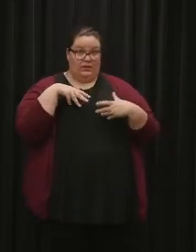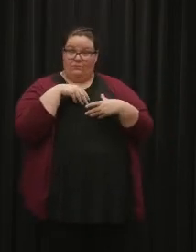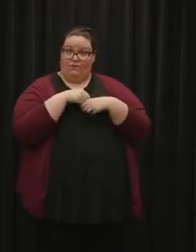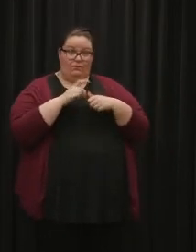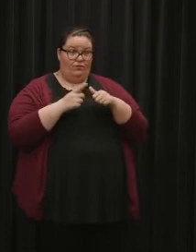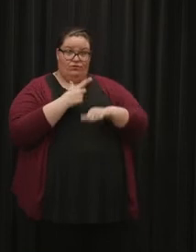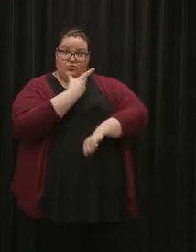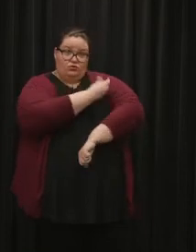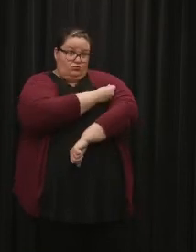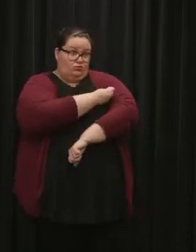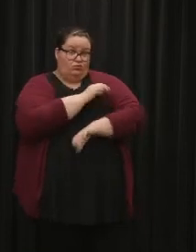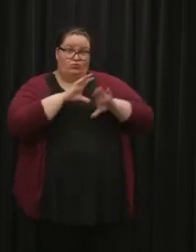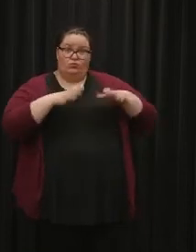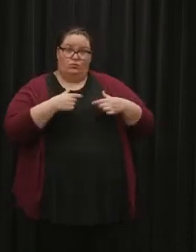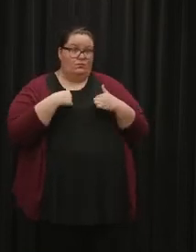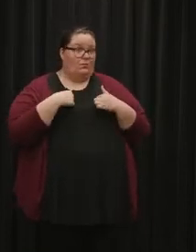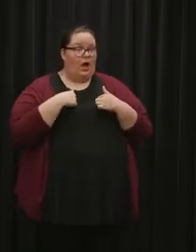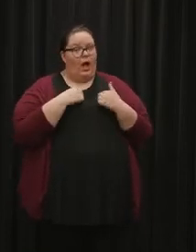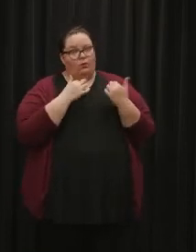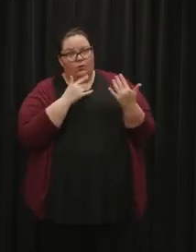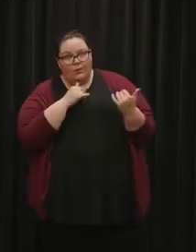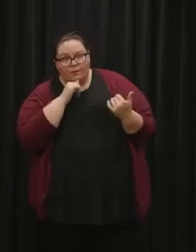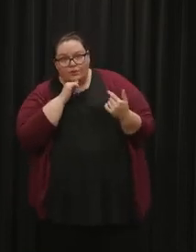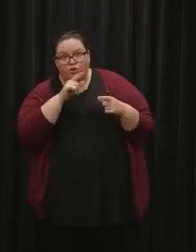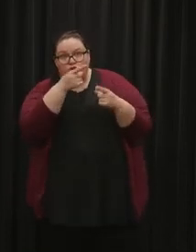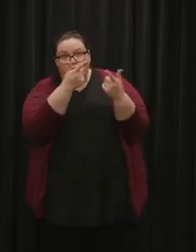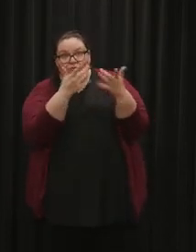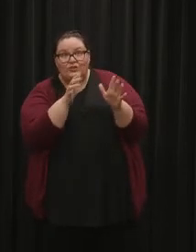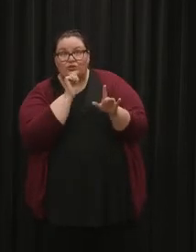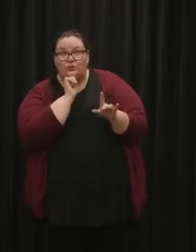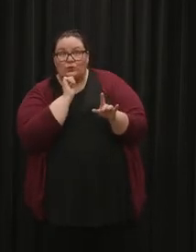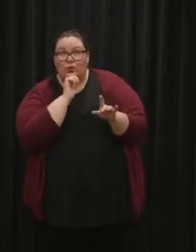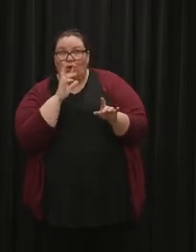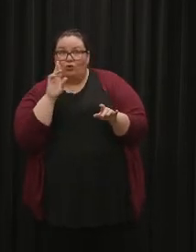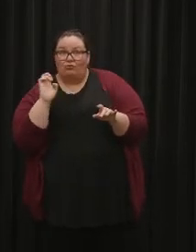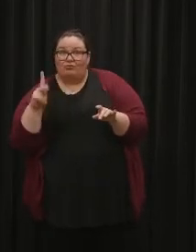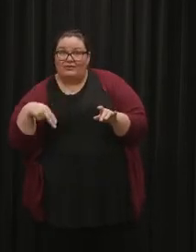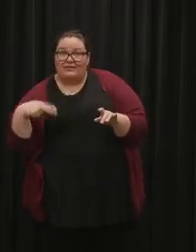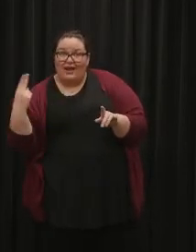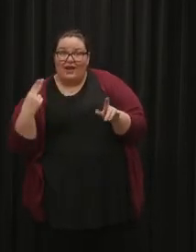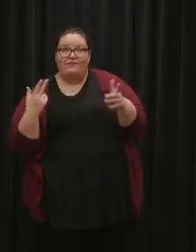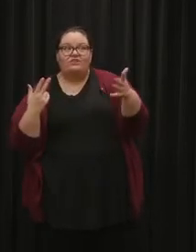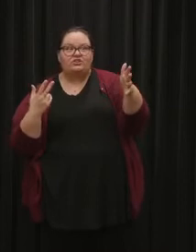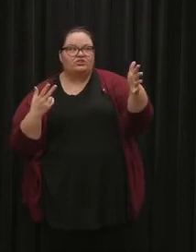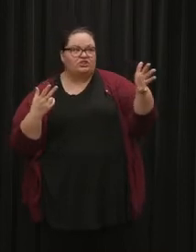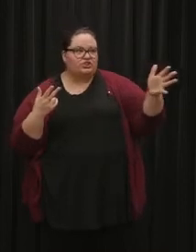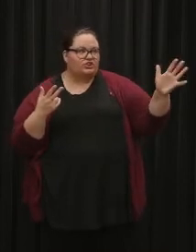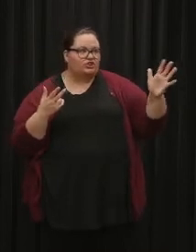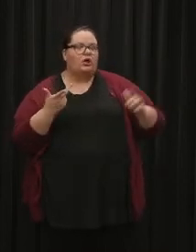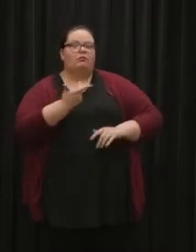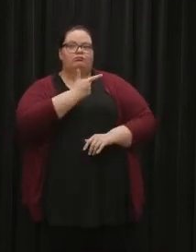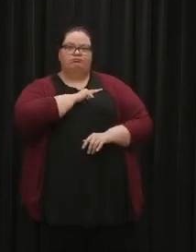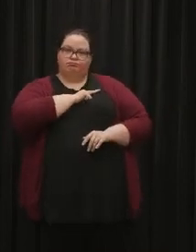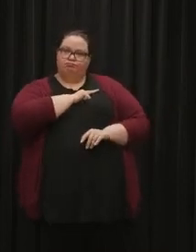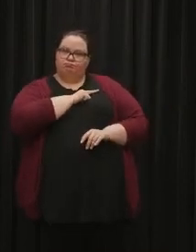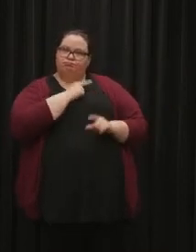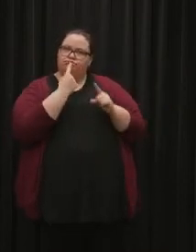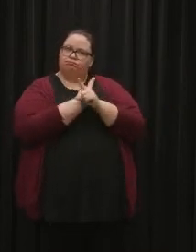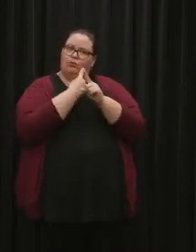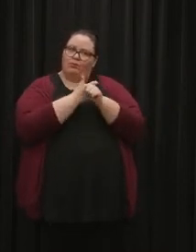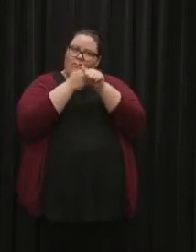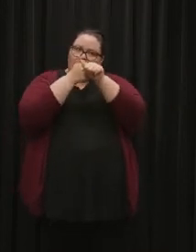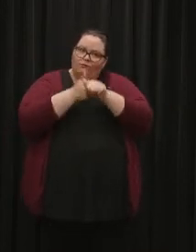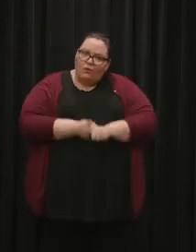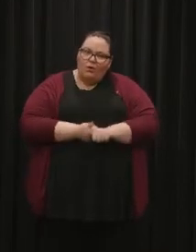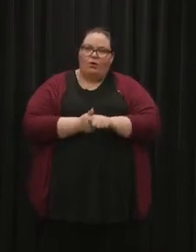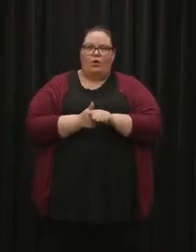the first to receive that vaccine. I will take it when those most at risk have already been vaccinated, and I'll wait my turn where I fall in